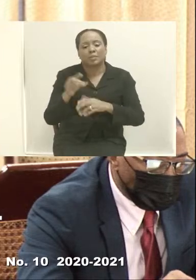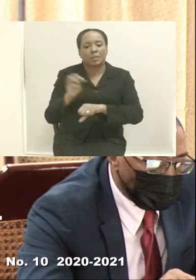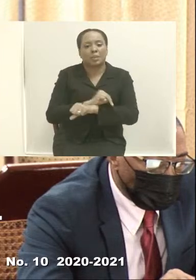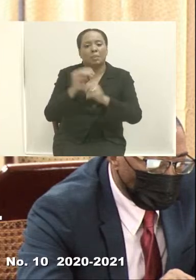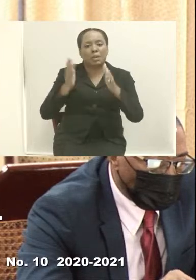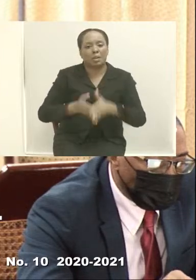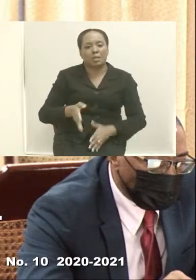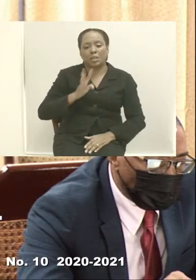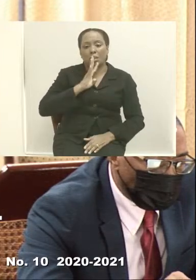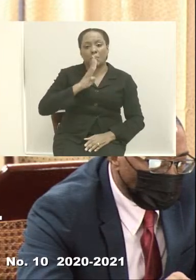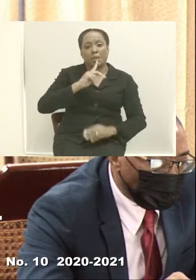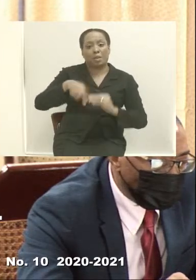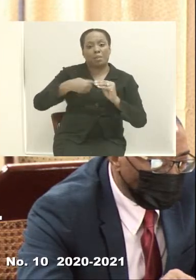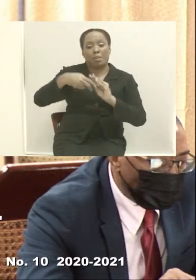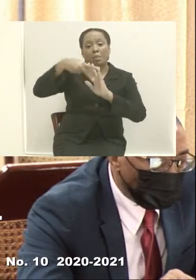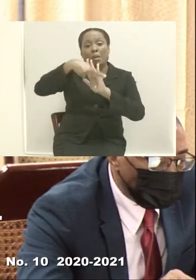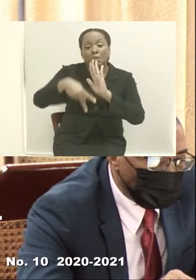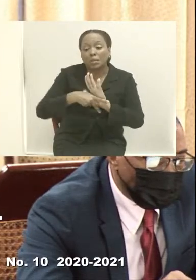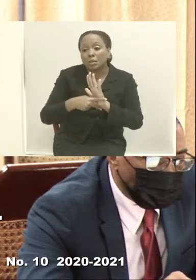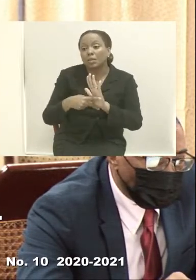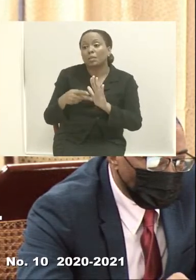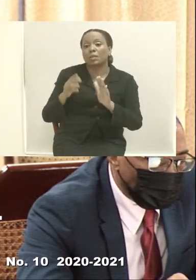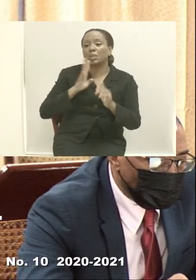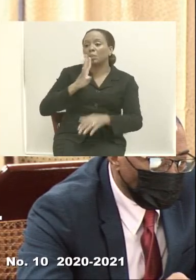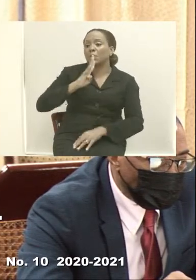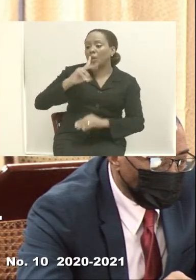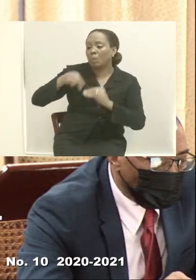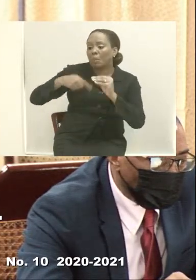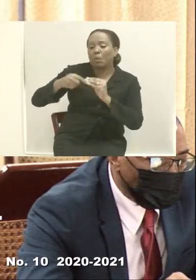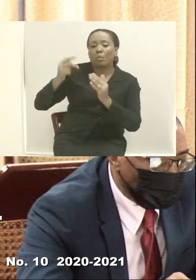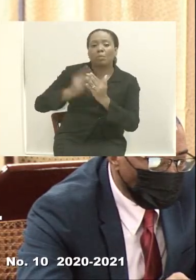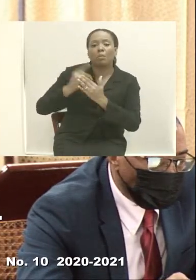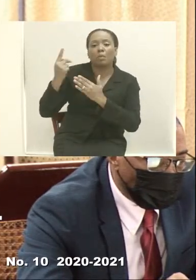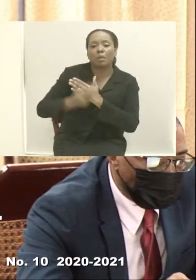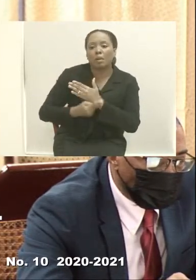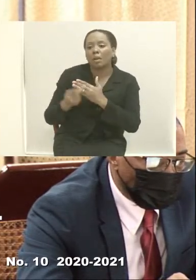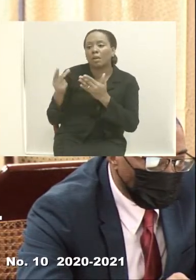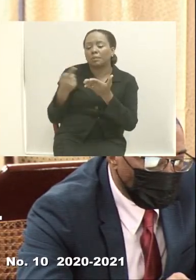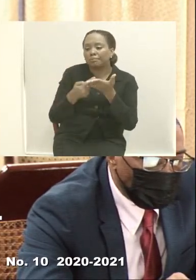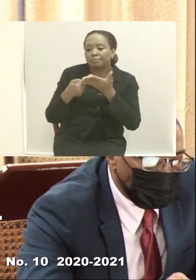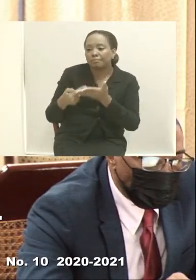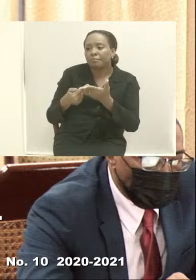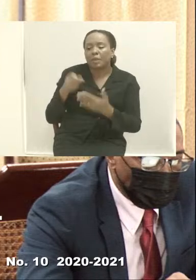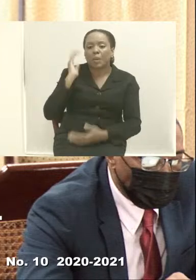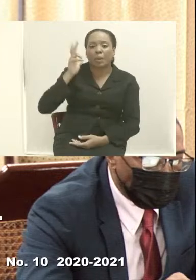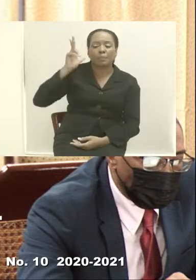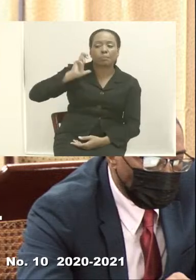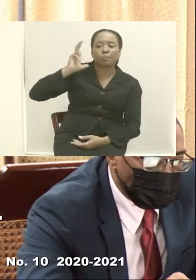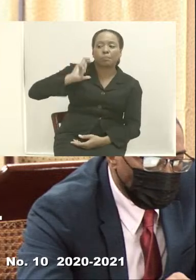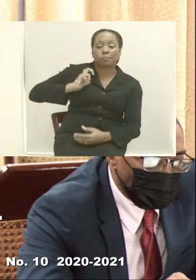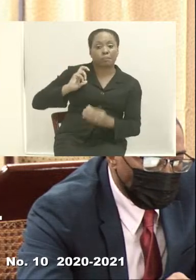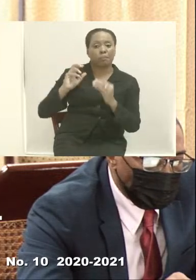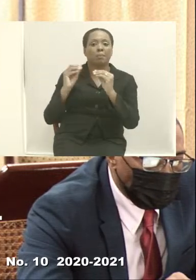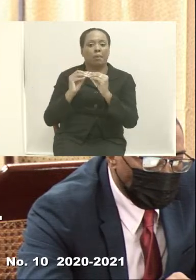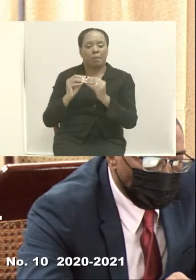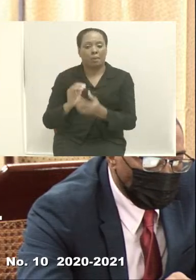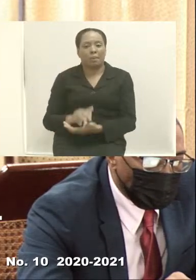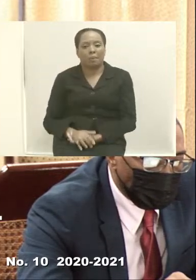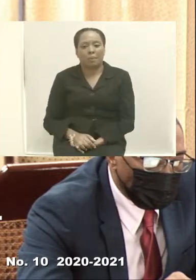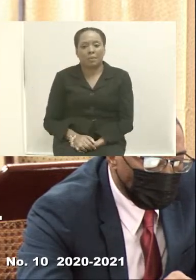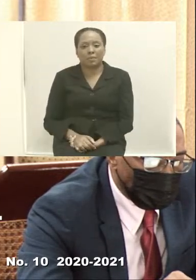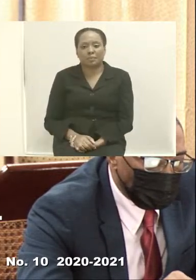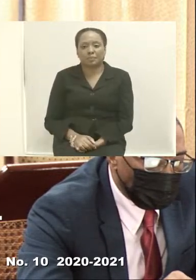position and the program position to us in this debate, that we will hear some of these things being mentioned. Now, with respect